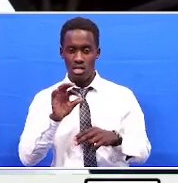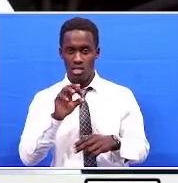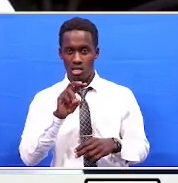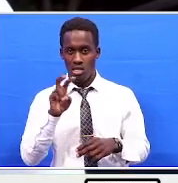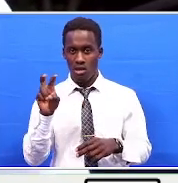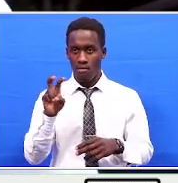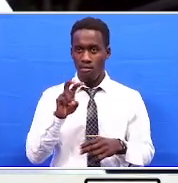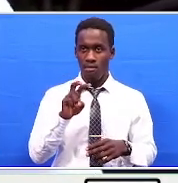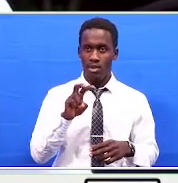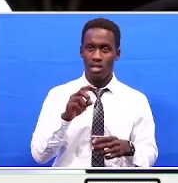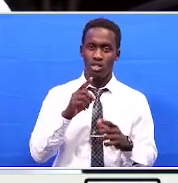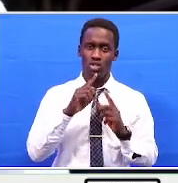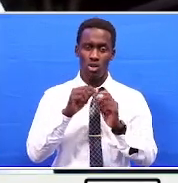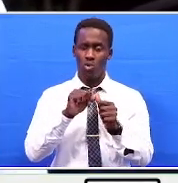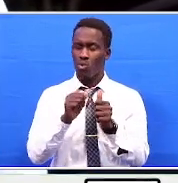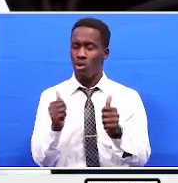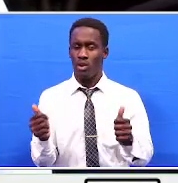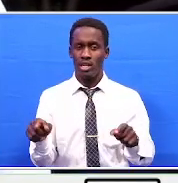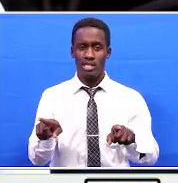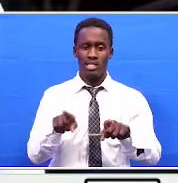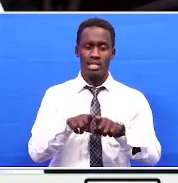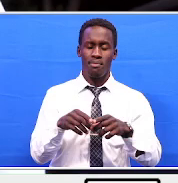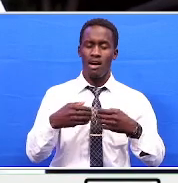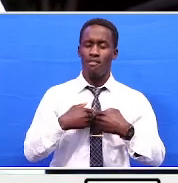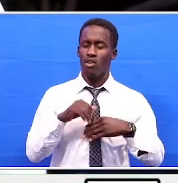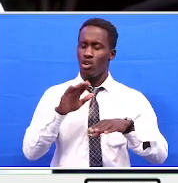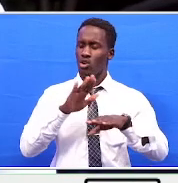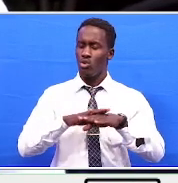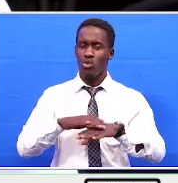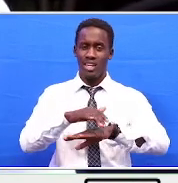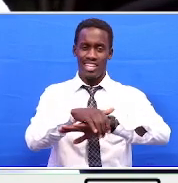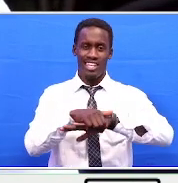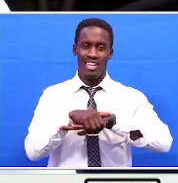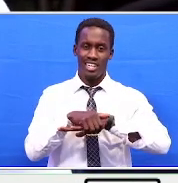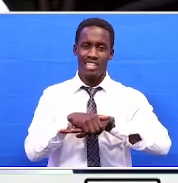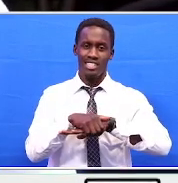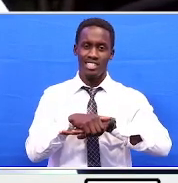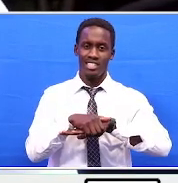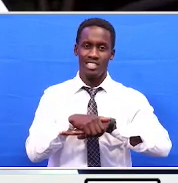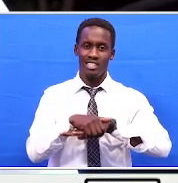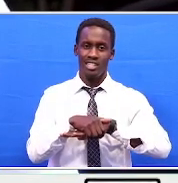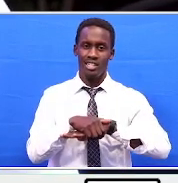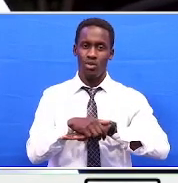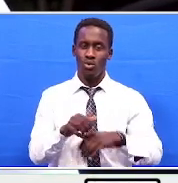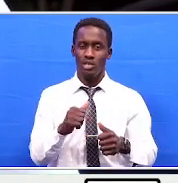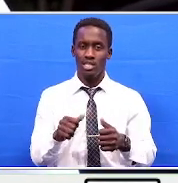well-traveled, speak very well, grounded in English. English is the center, like I said earlier, is the language